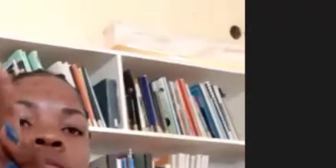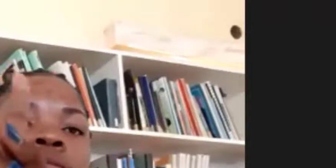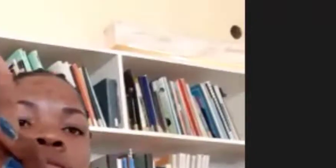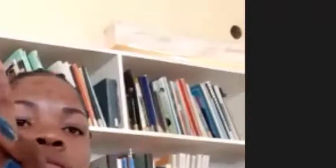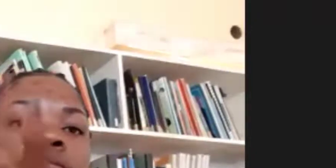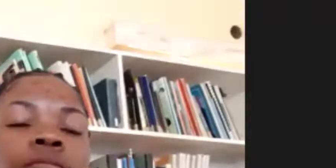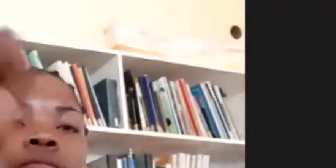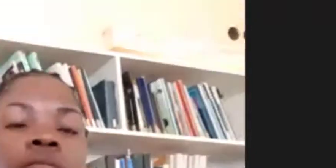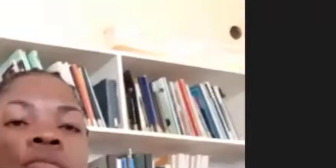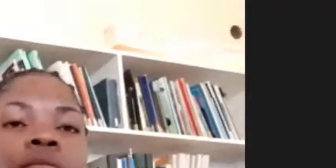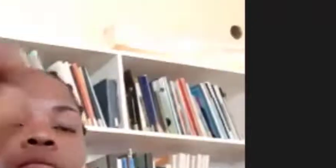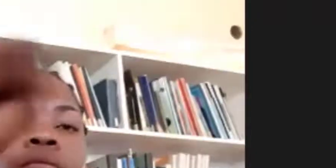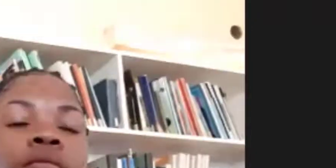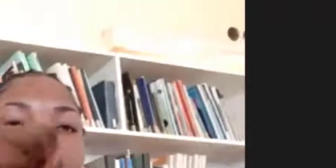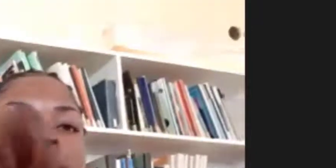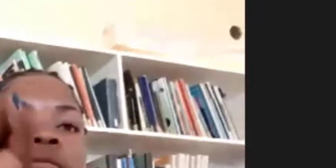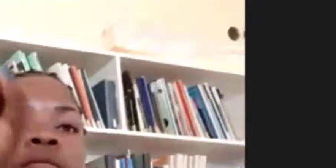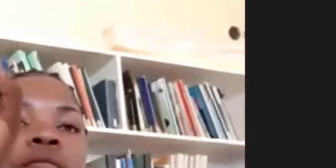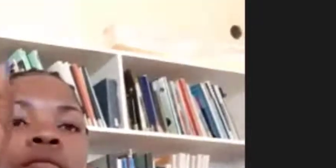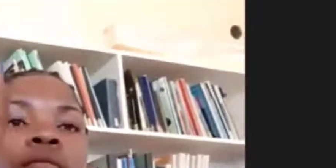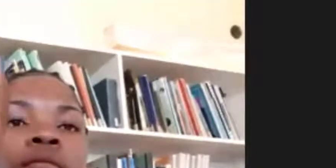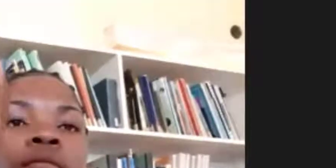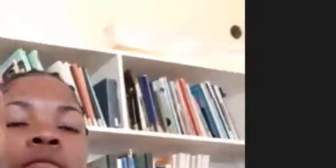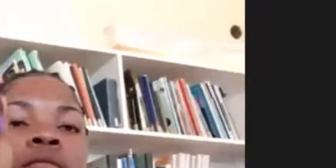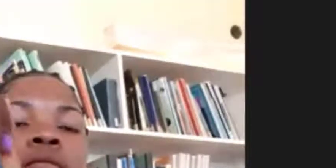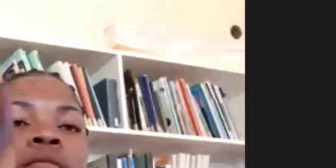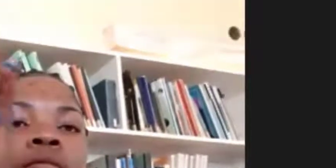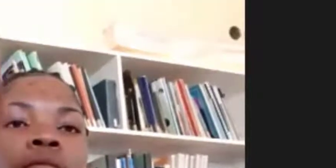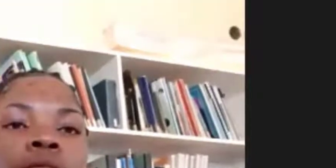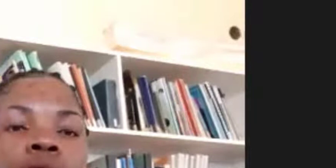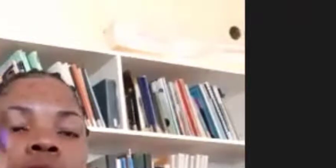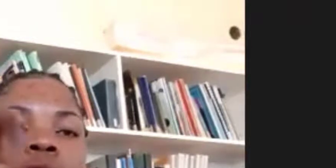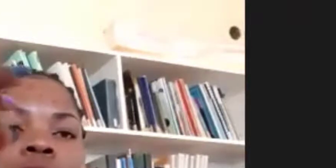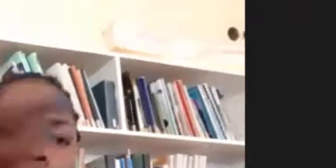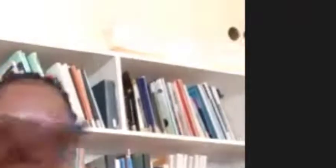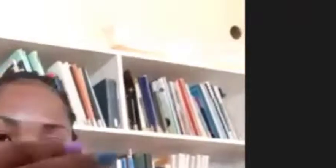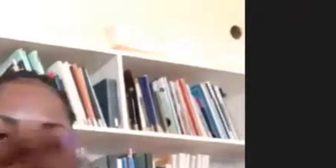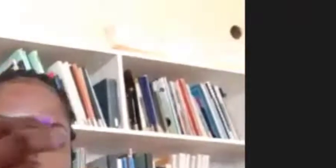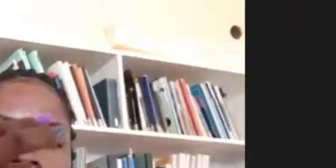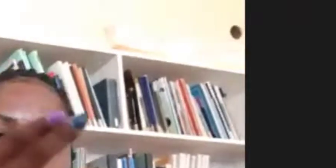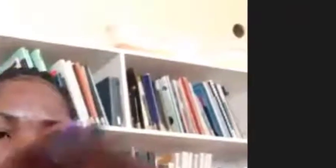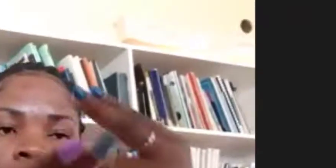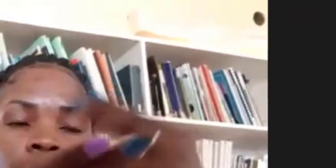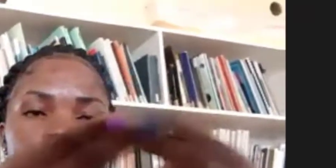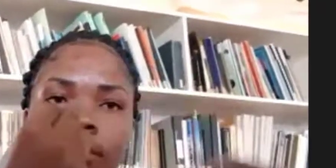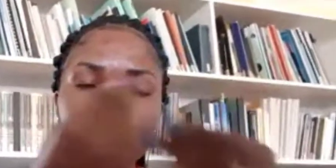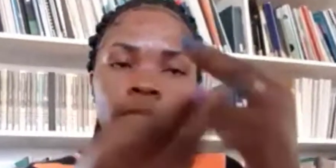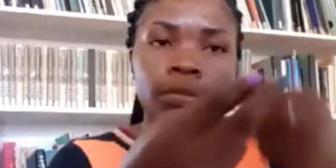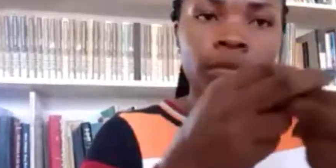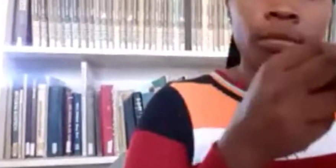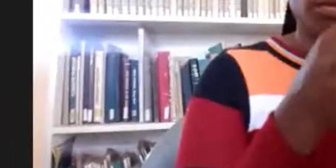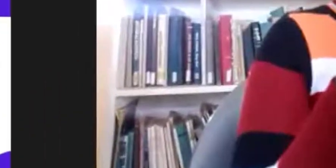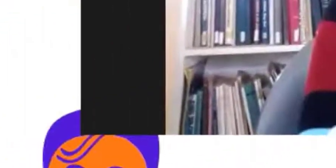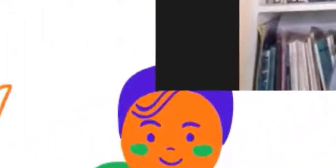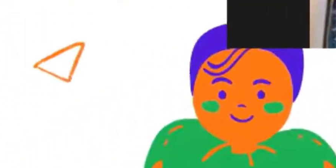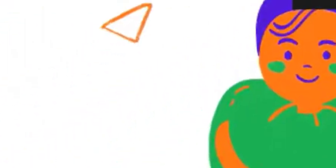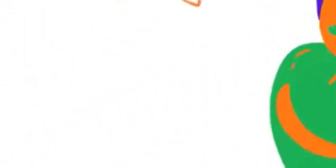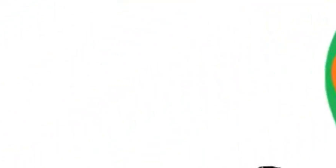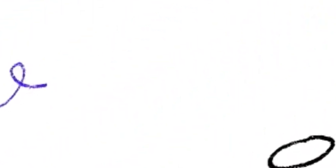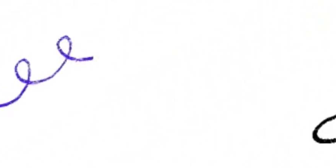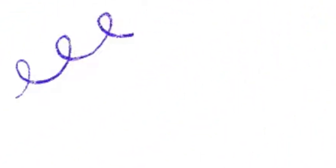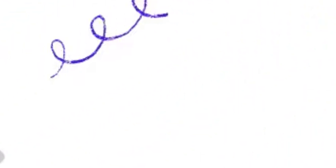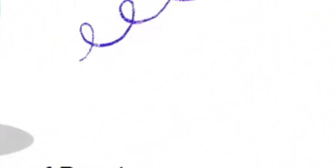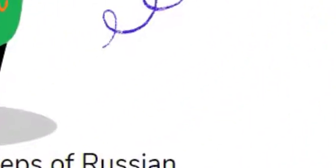Number 2, to compare and contrast Russian multiplication to the modern method